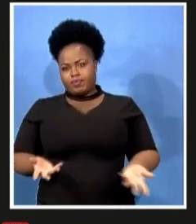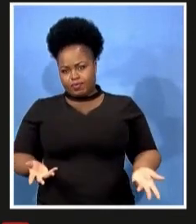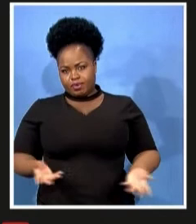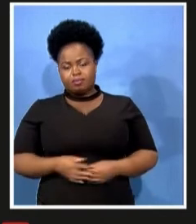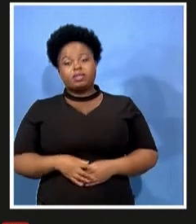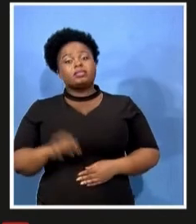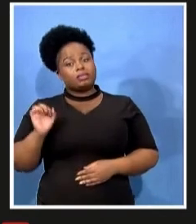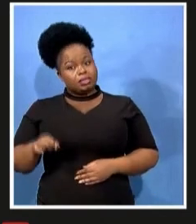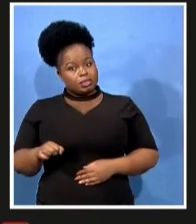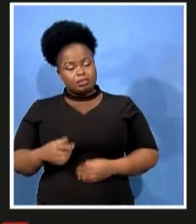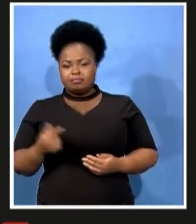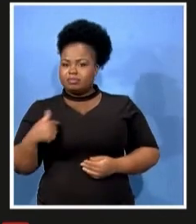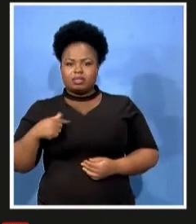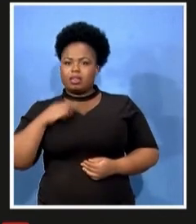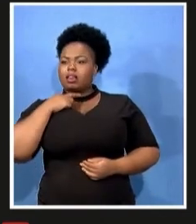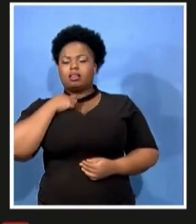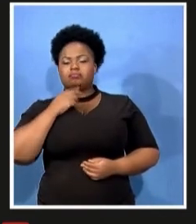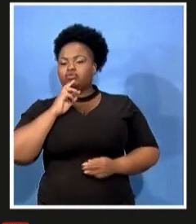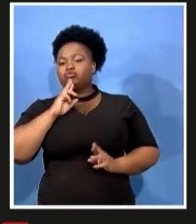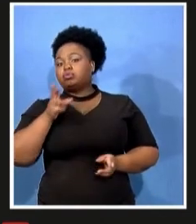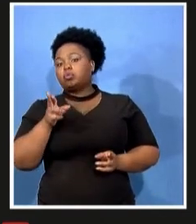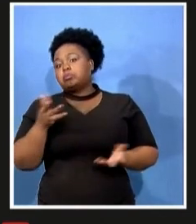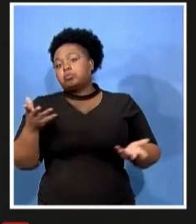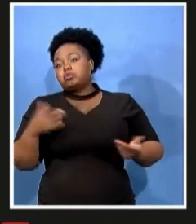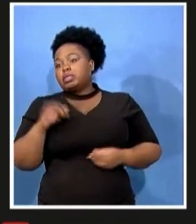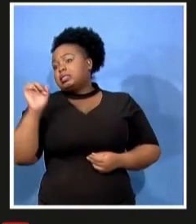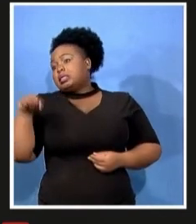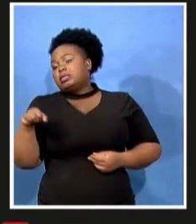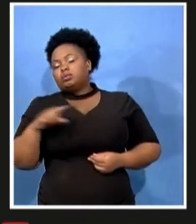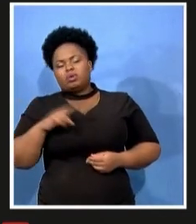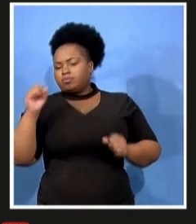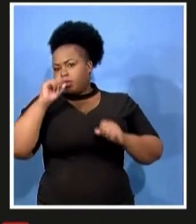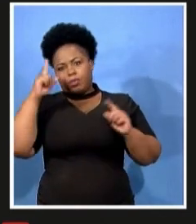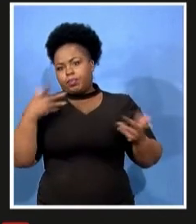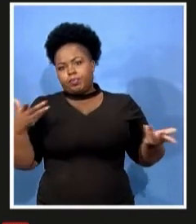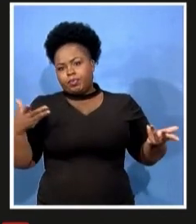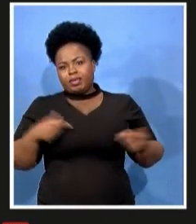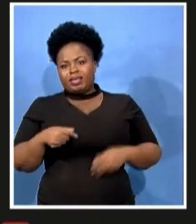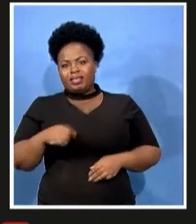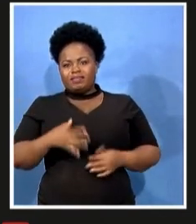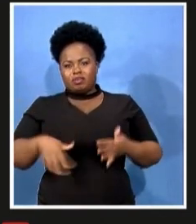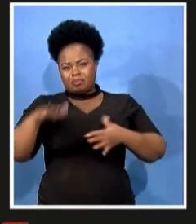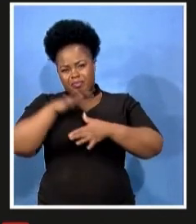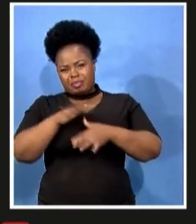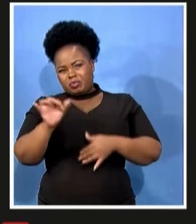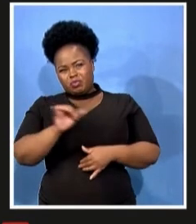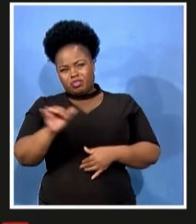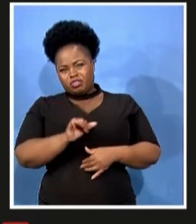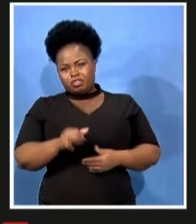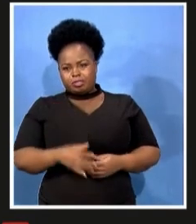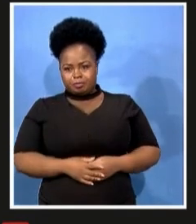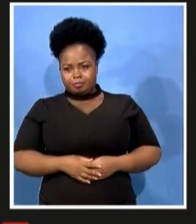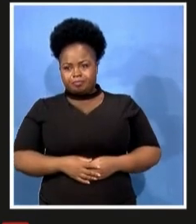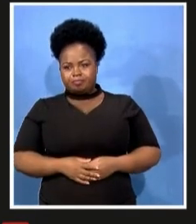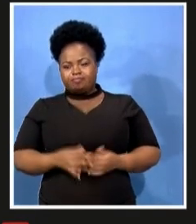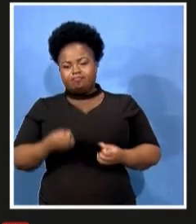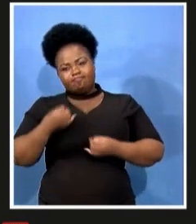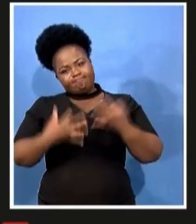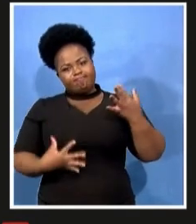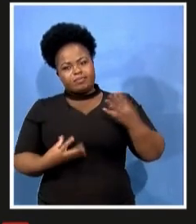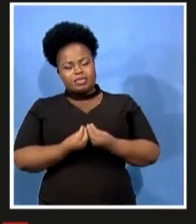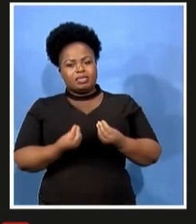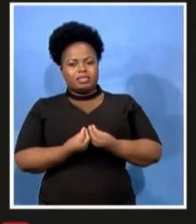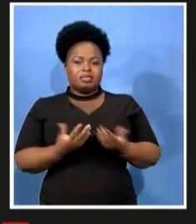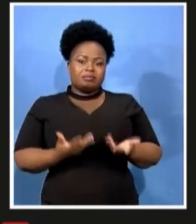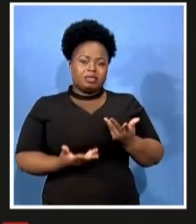you are, because I was not aware that you are looking into that matter. So quite a lot of things that you might actually have to assist us to